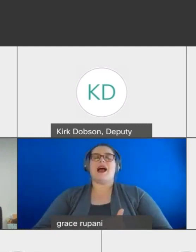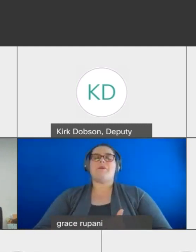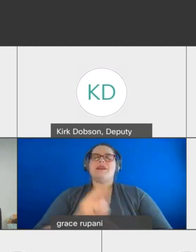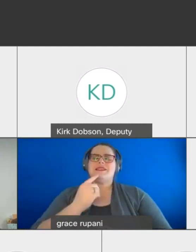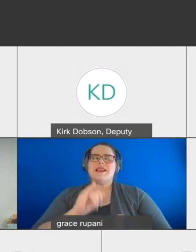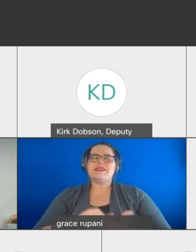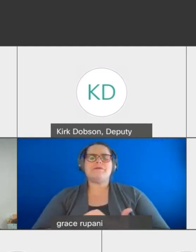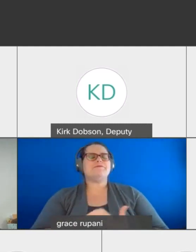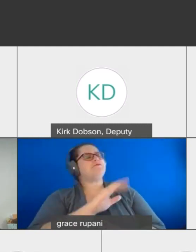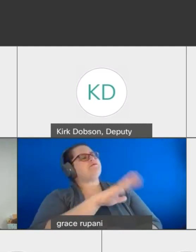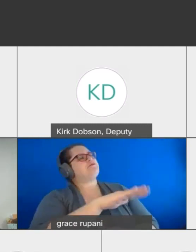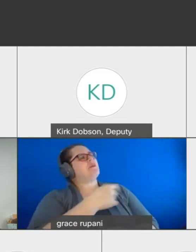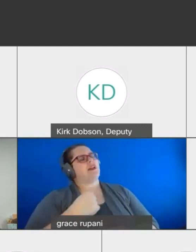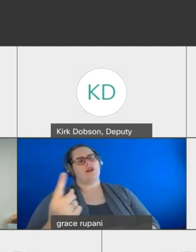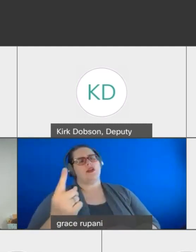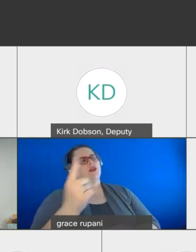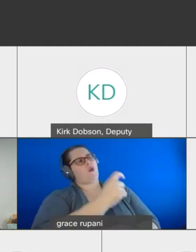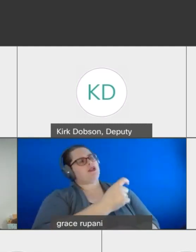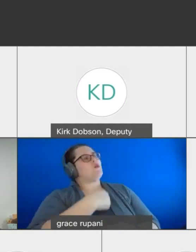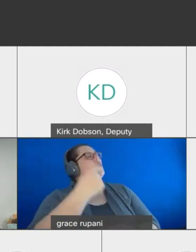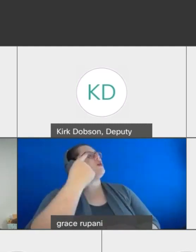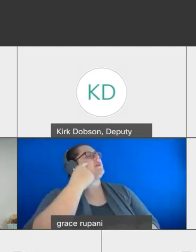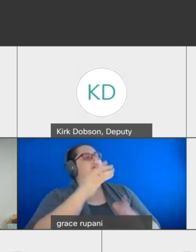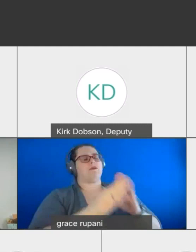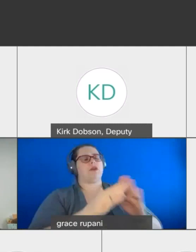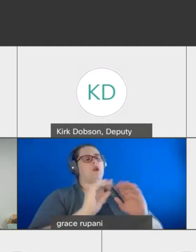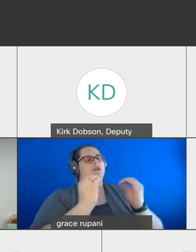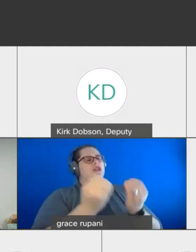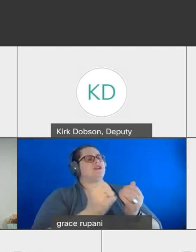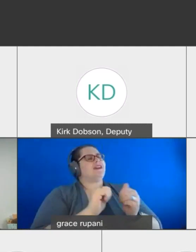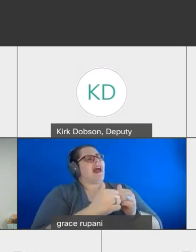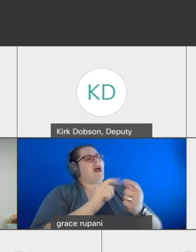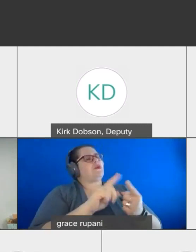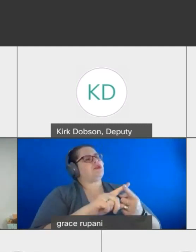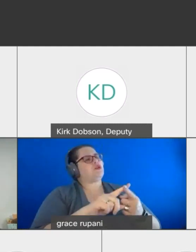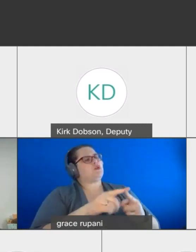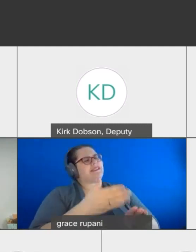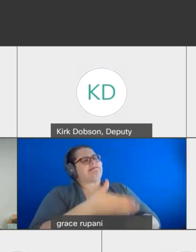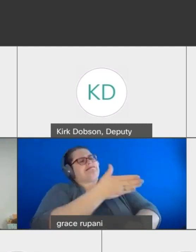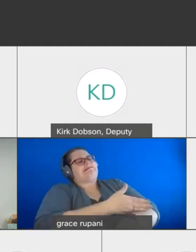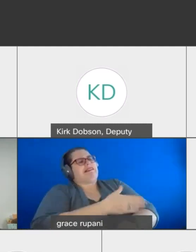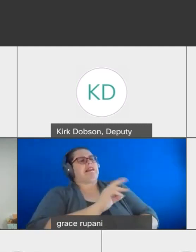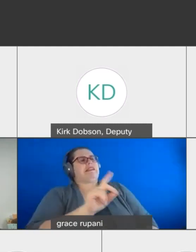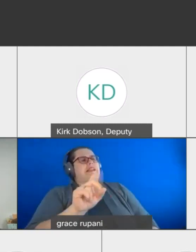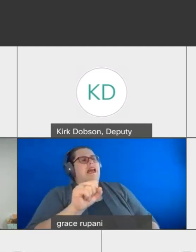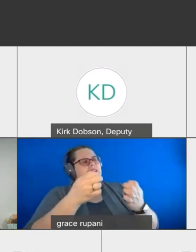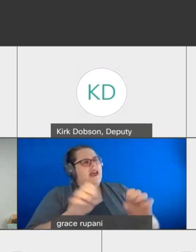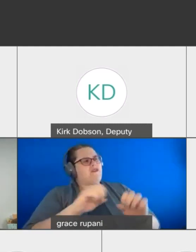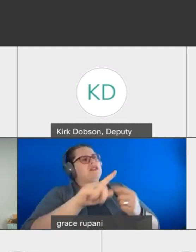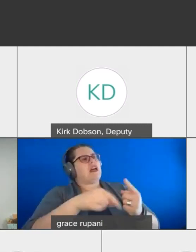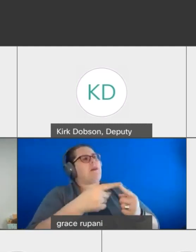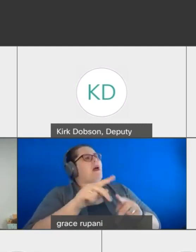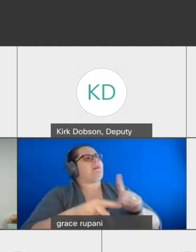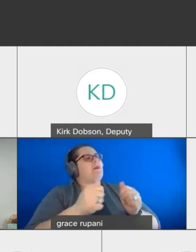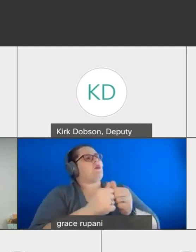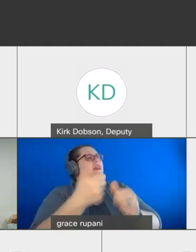think community organizations could do to enhance DDS's efforts to educate people about the vaccine and support